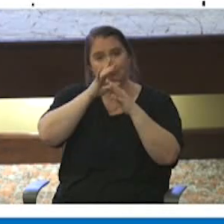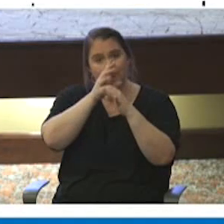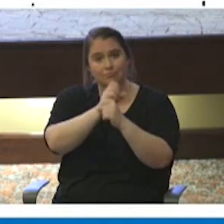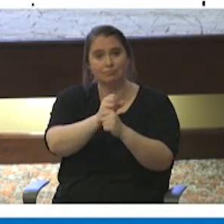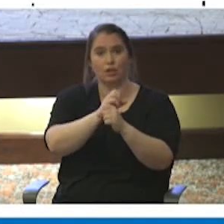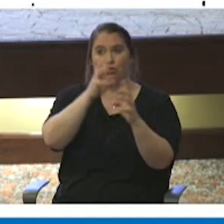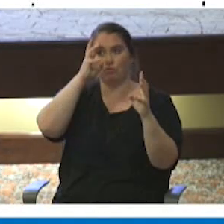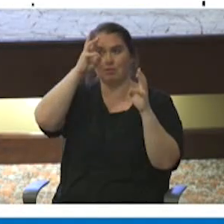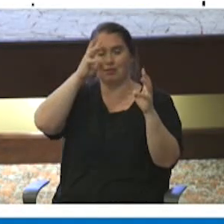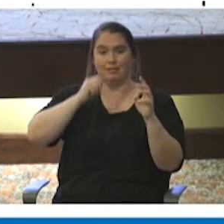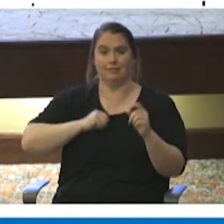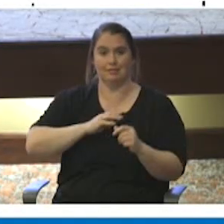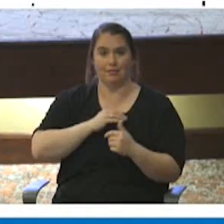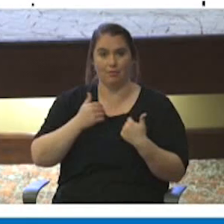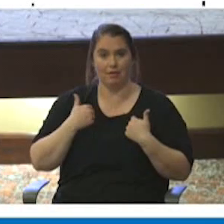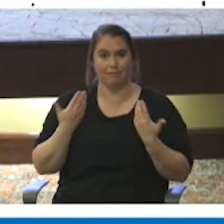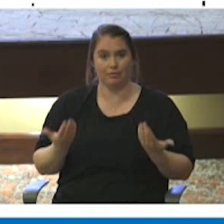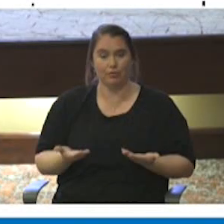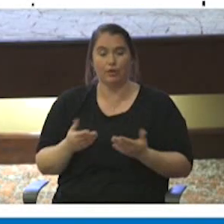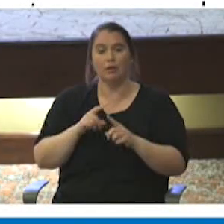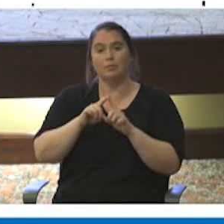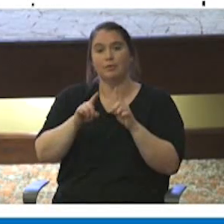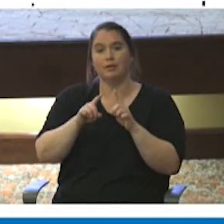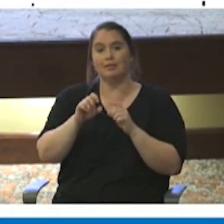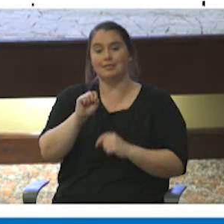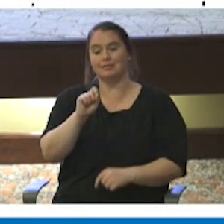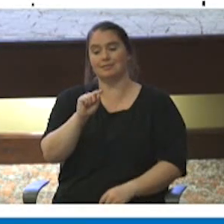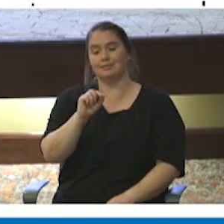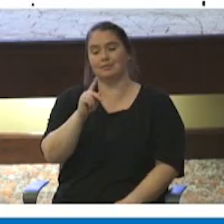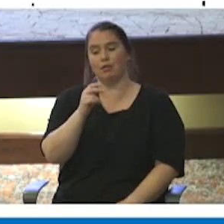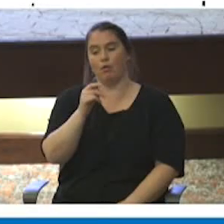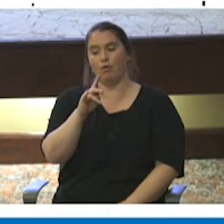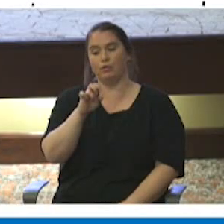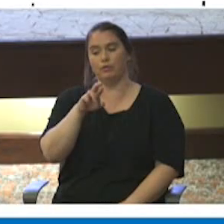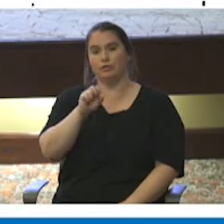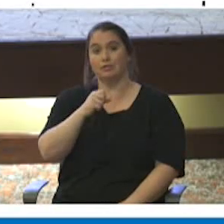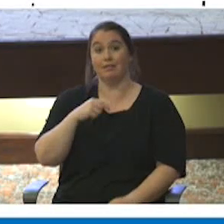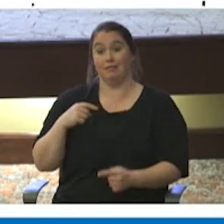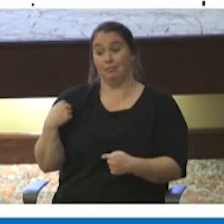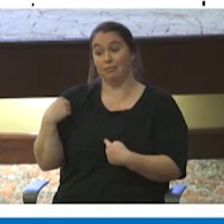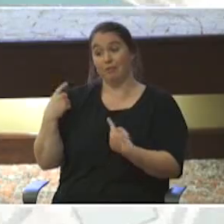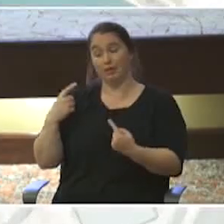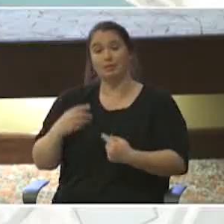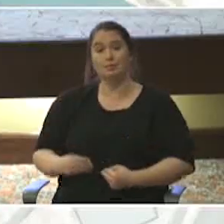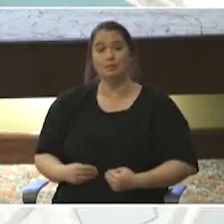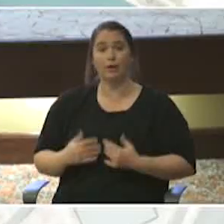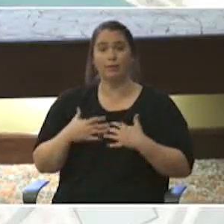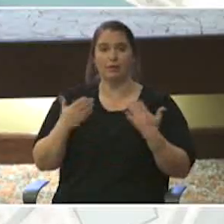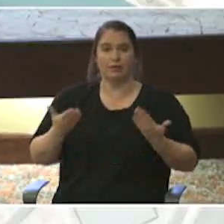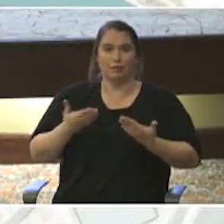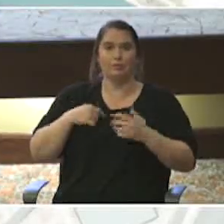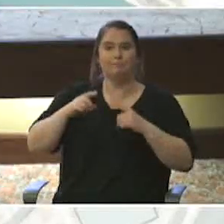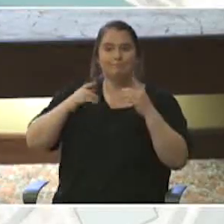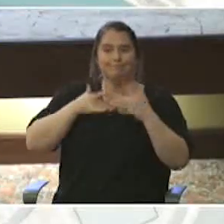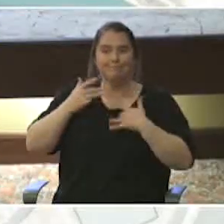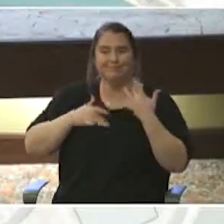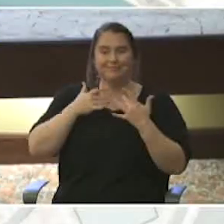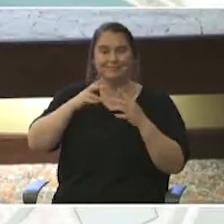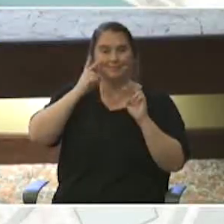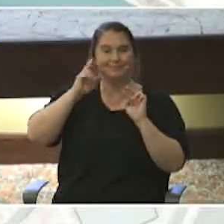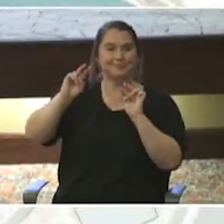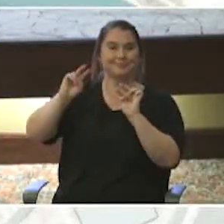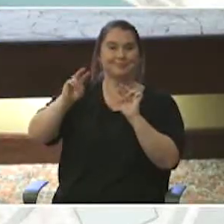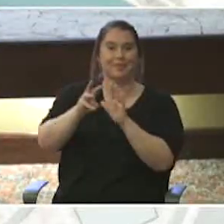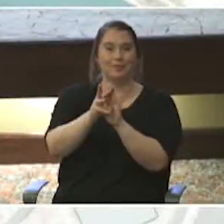creative staff. But the people, the stakeholders have been really inspiring. And we're hearing a lot of different stories from Waco. So I'm excited to be